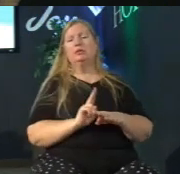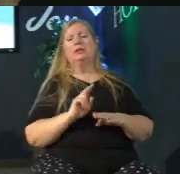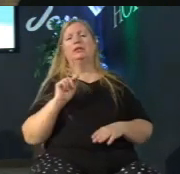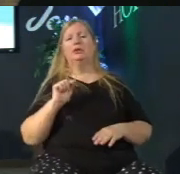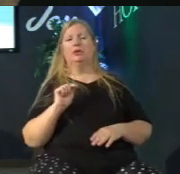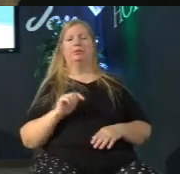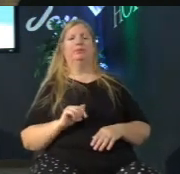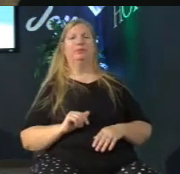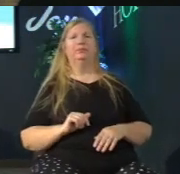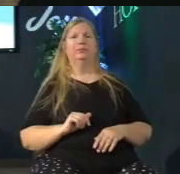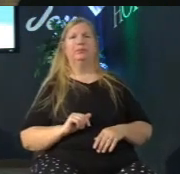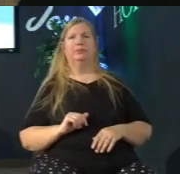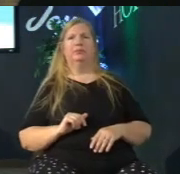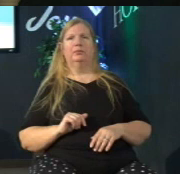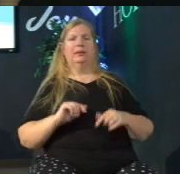us